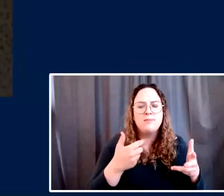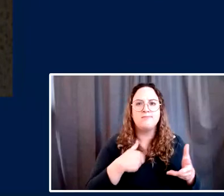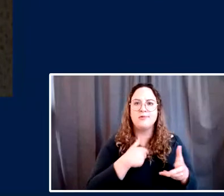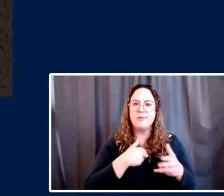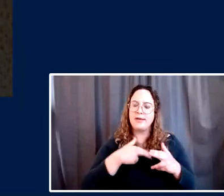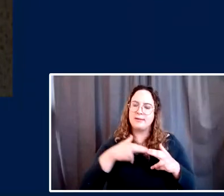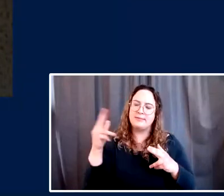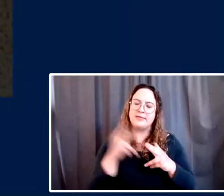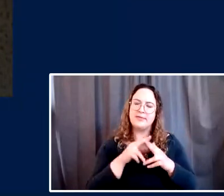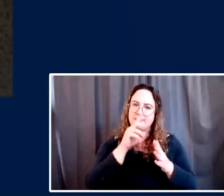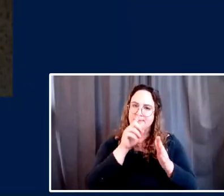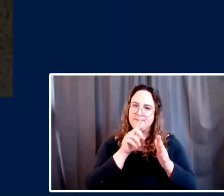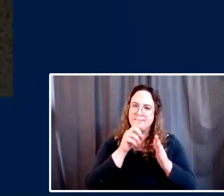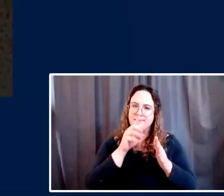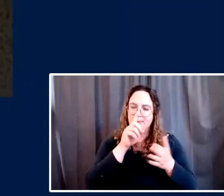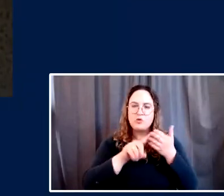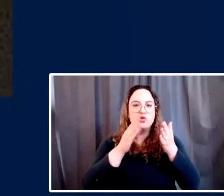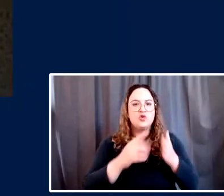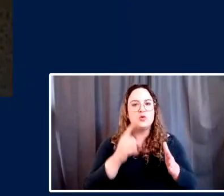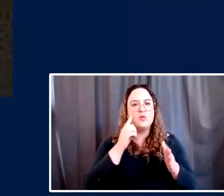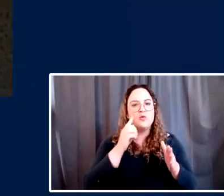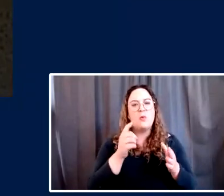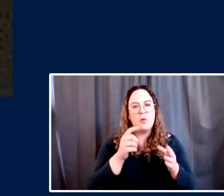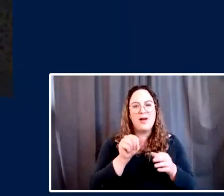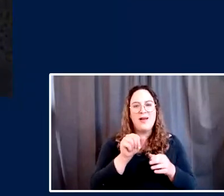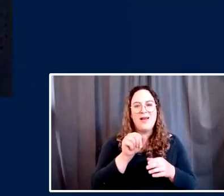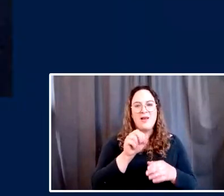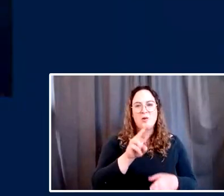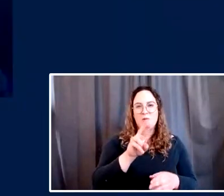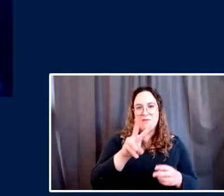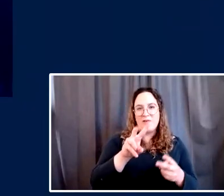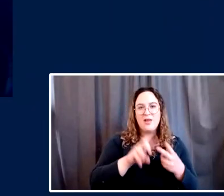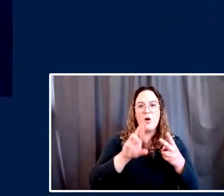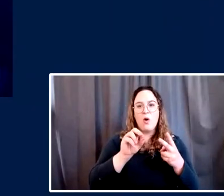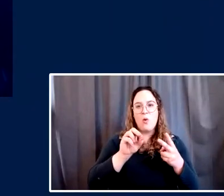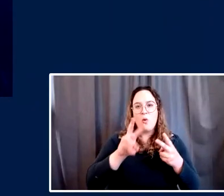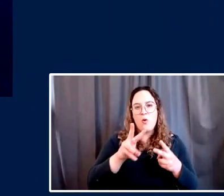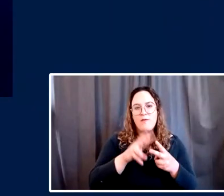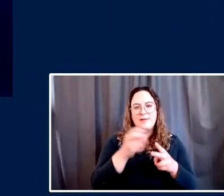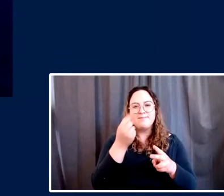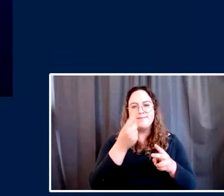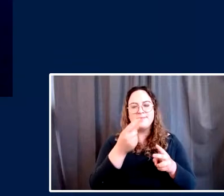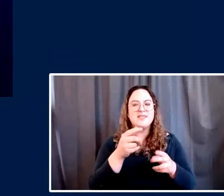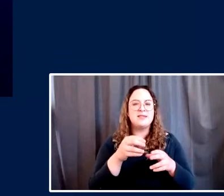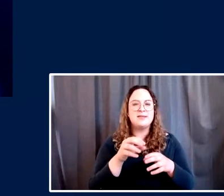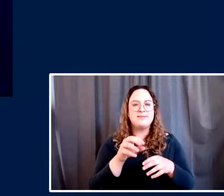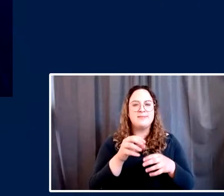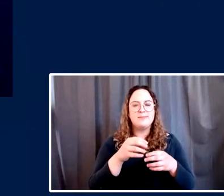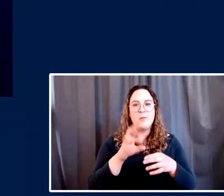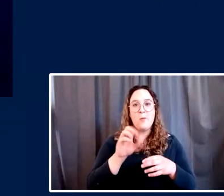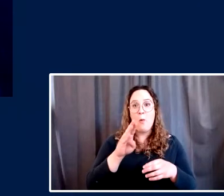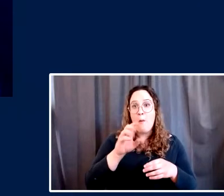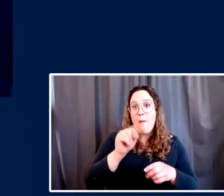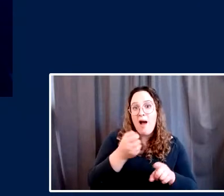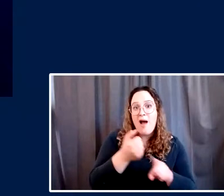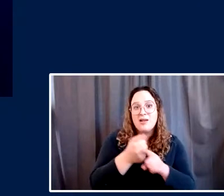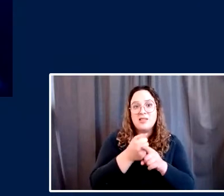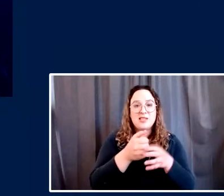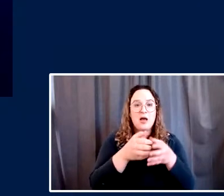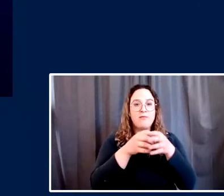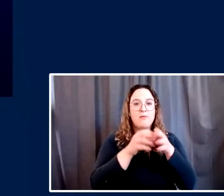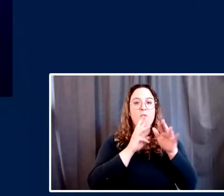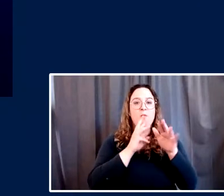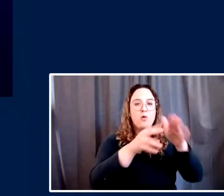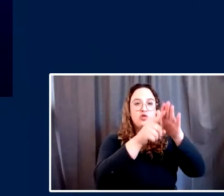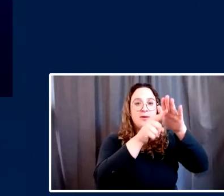vehicles like Dock Ricketts, and AUVs, autonomous underwater vehicles, to explore the deep ocean and understand how it's been impacted by threats